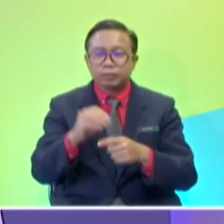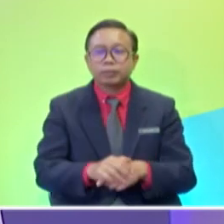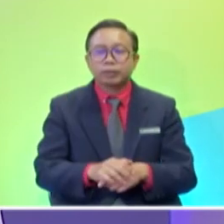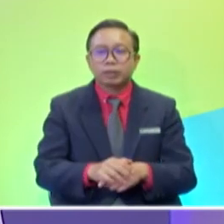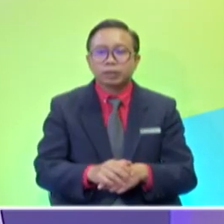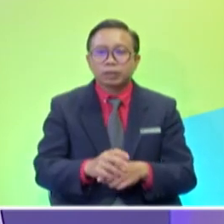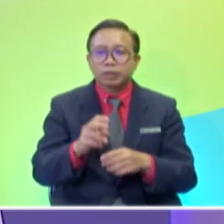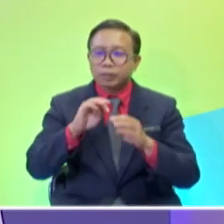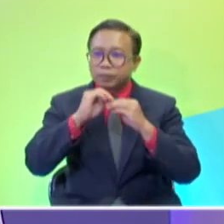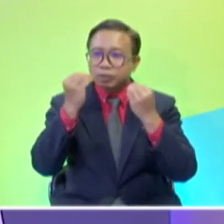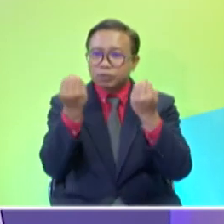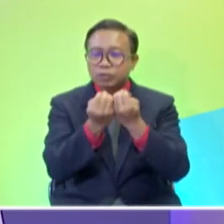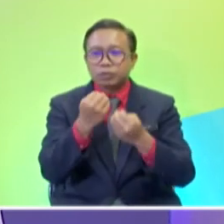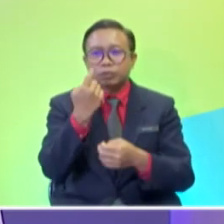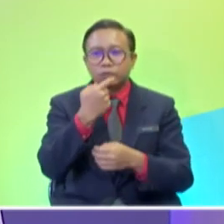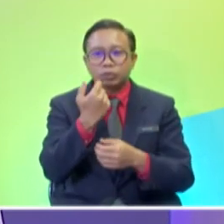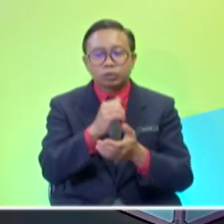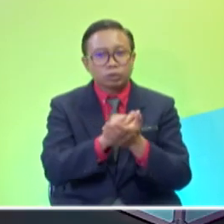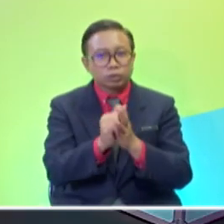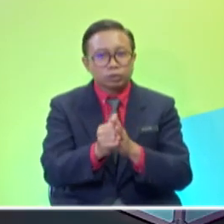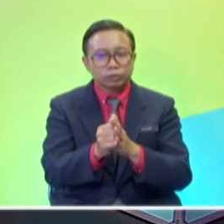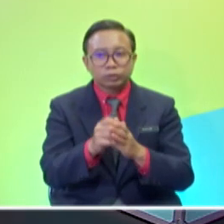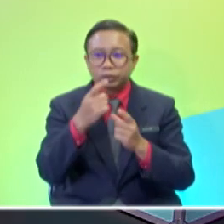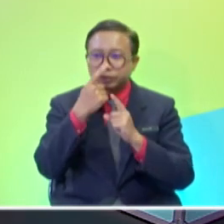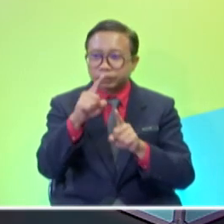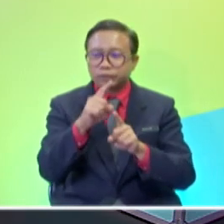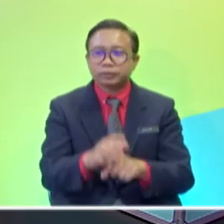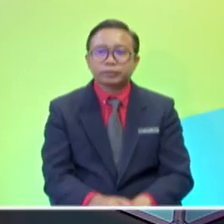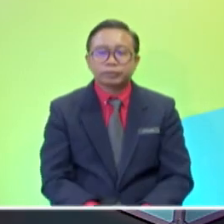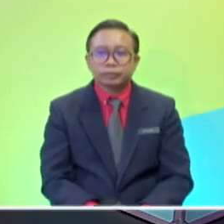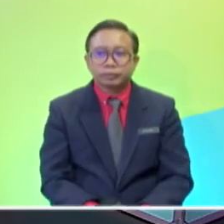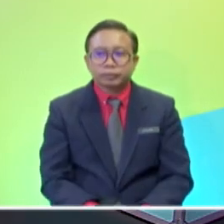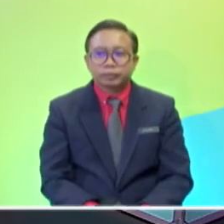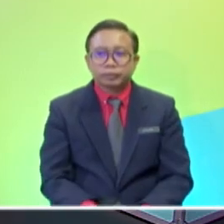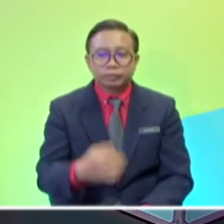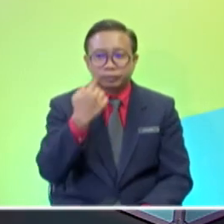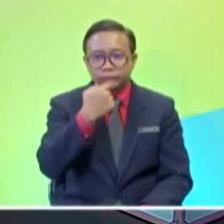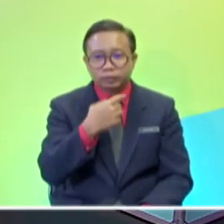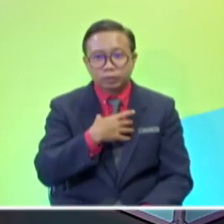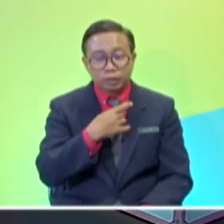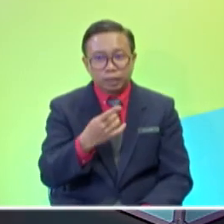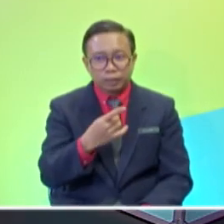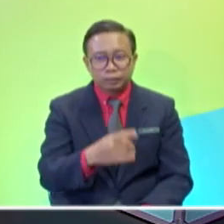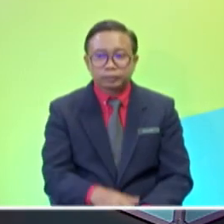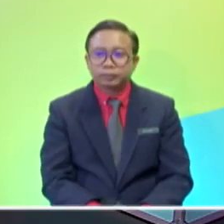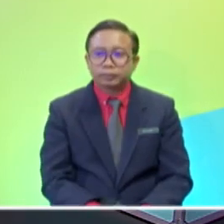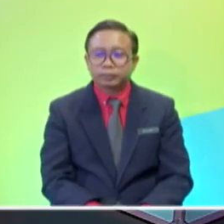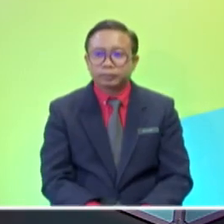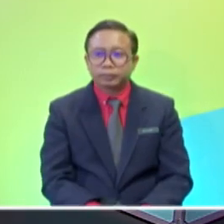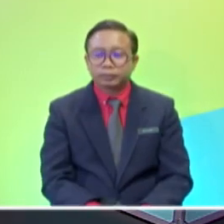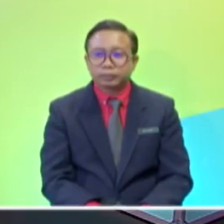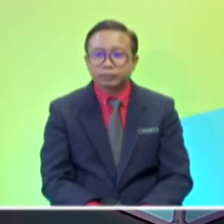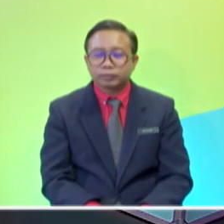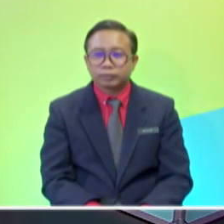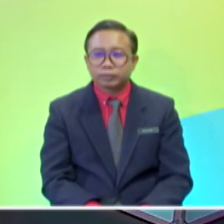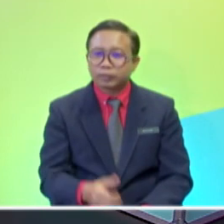Museum. Okay. All right. For those answers from Ian and Amanda, Miss Ima, would you like to kind of reward them? Oh yes,